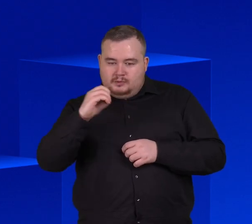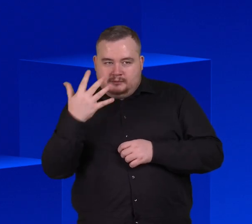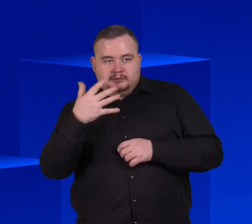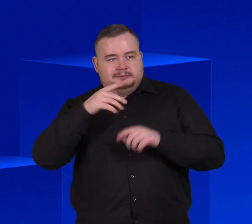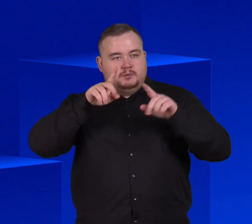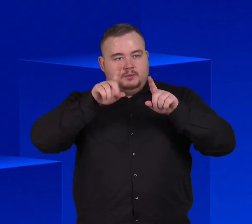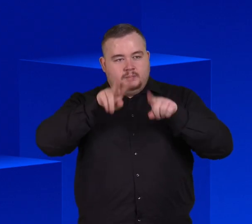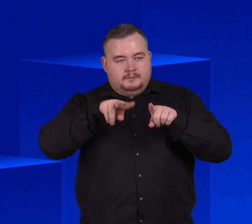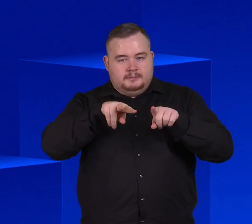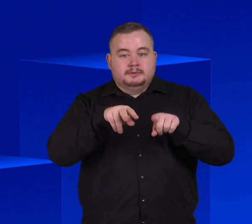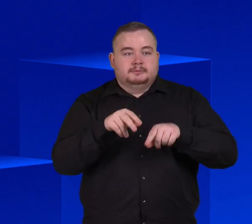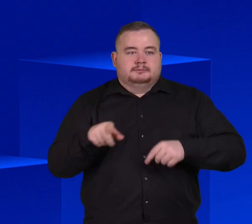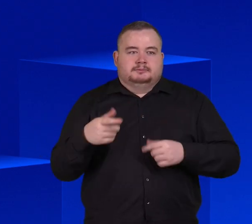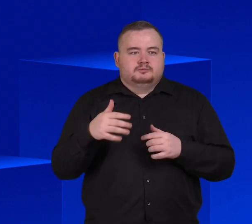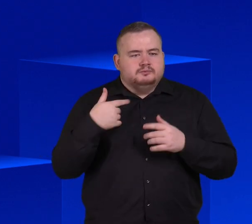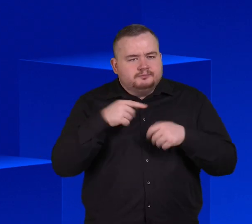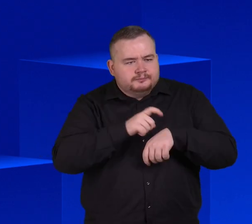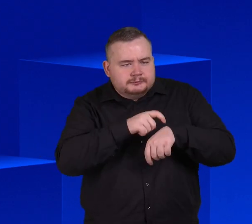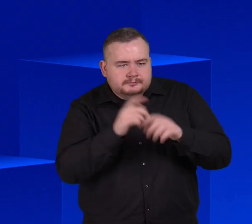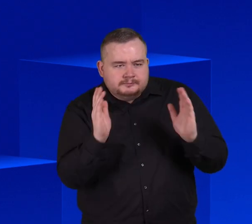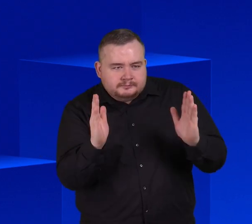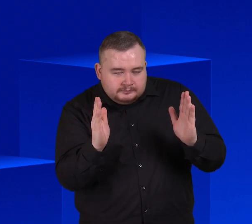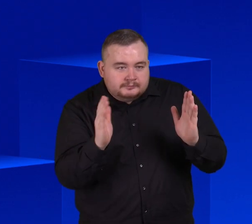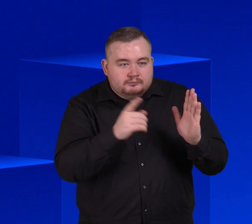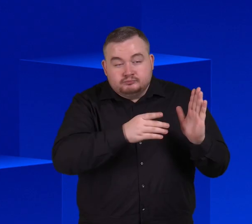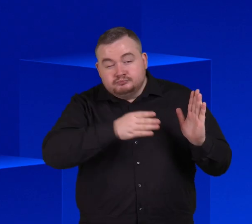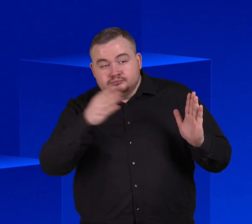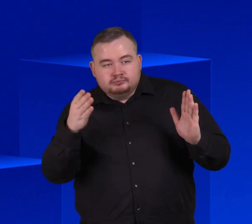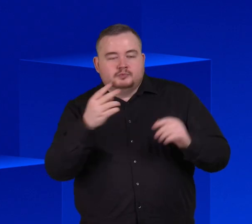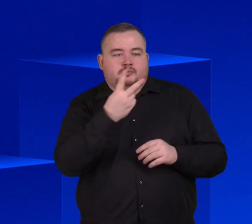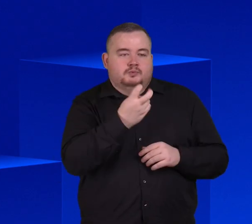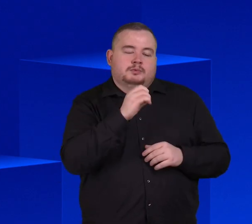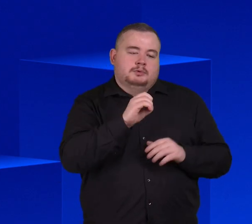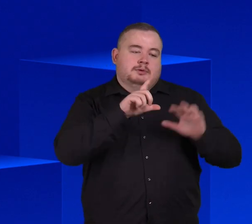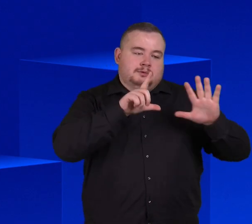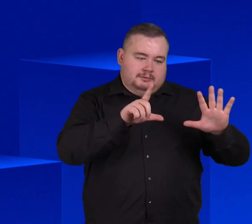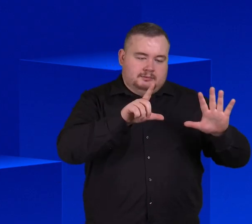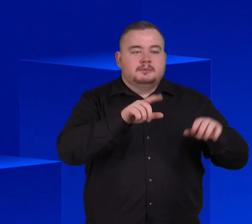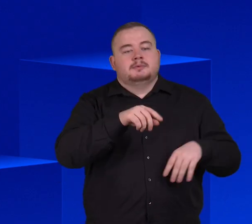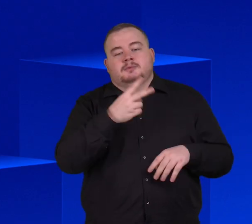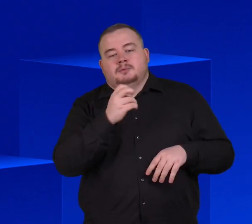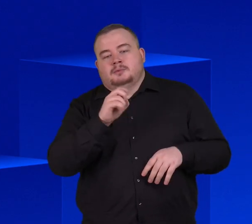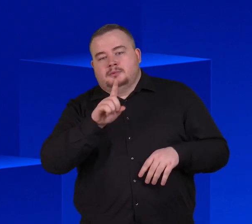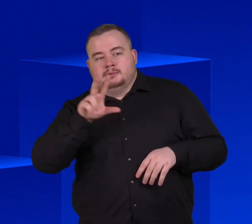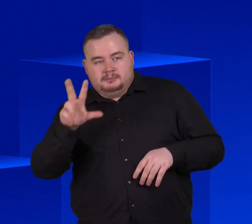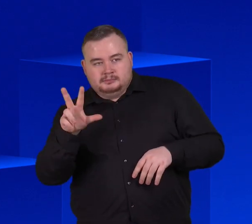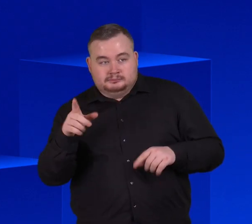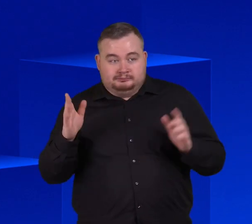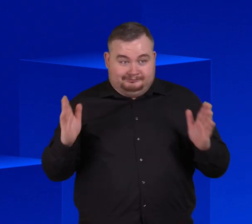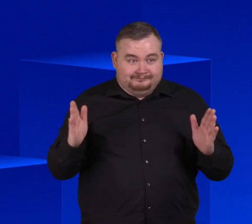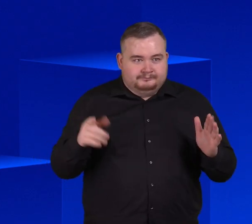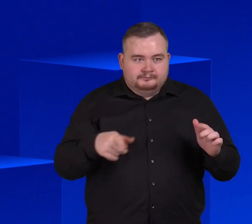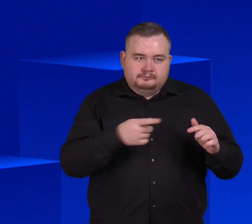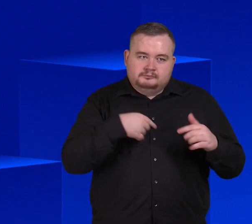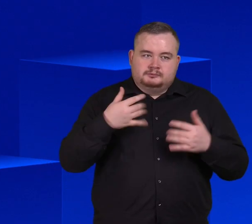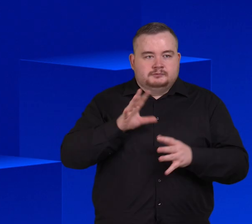2007-2013. We were already, as a country, a member of European Union, and we thought then that it was